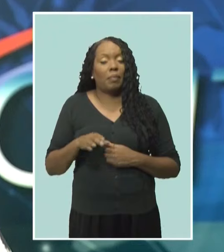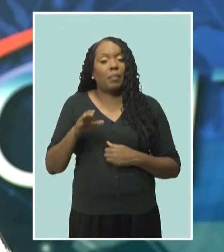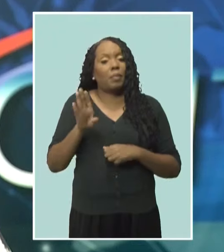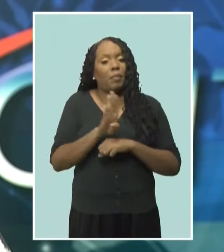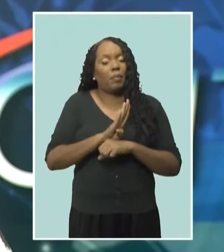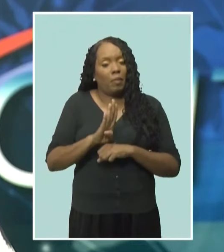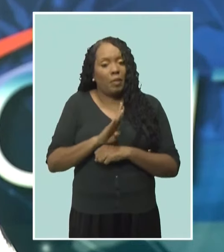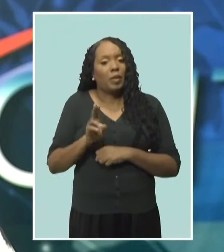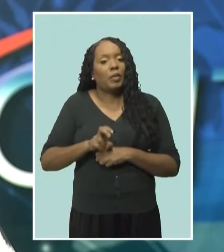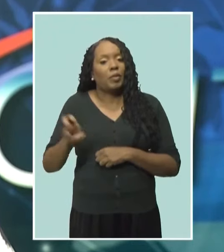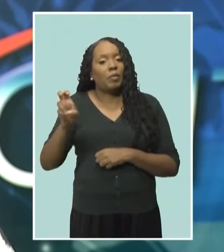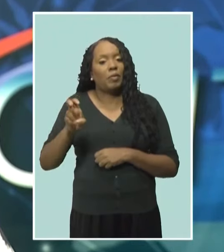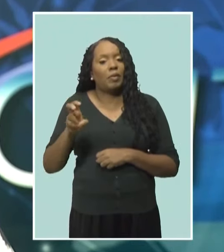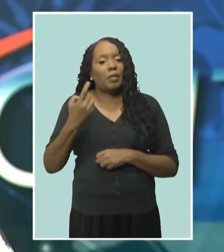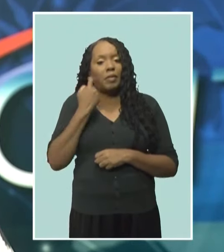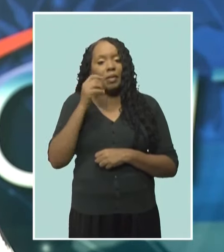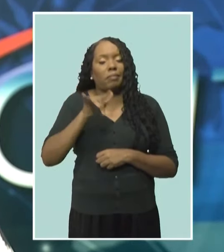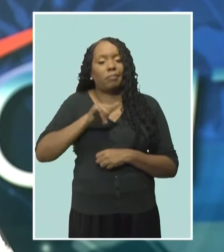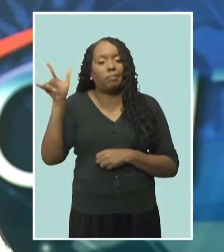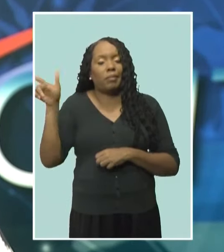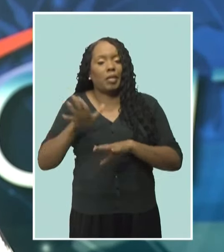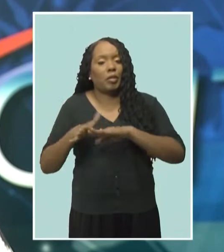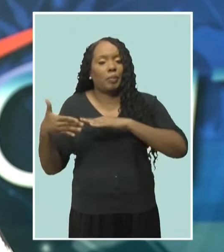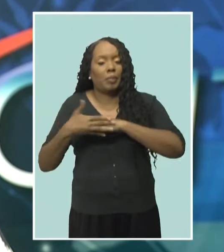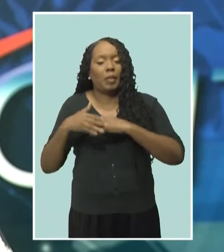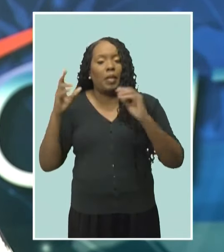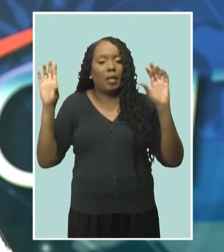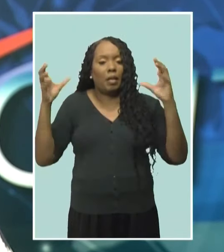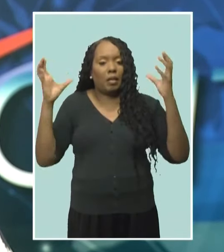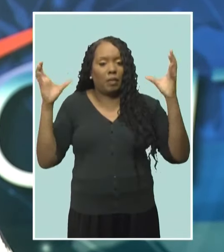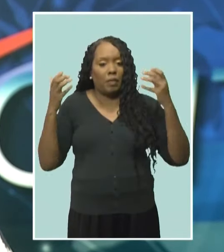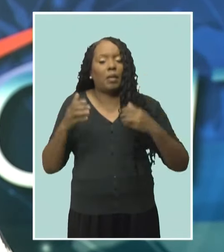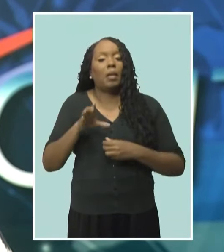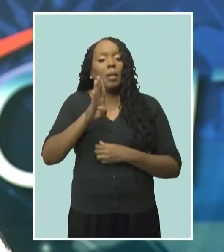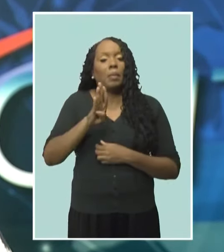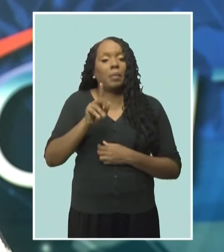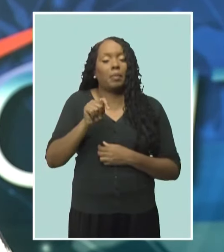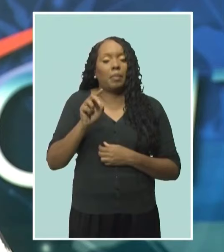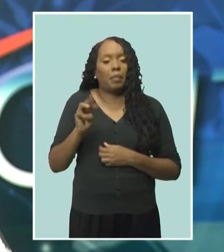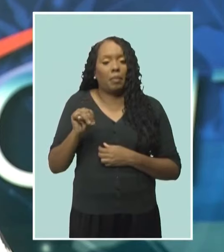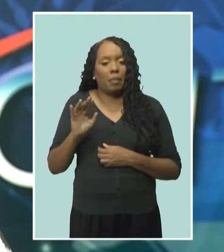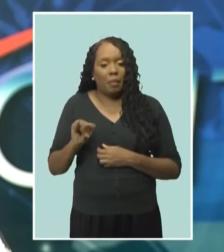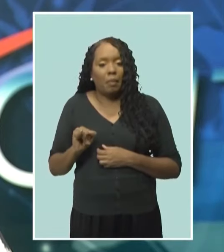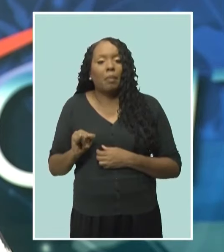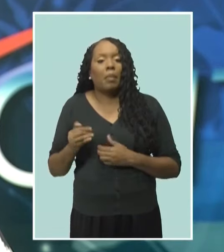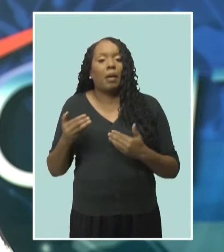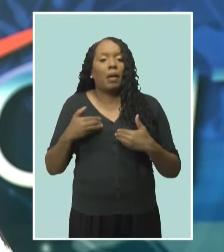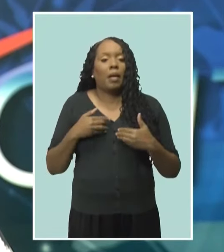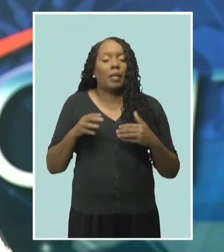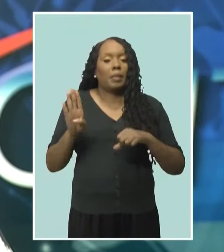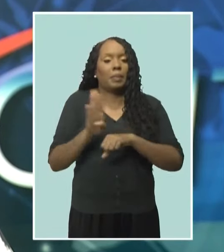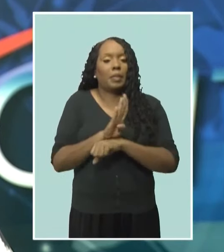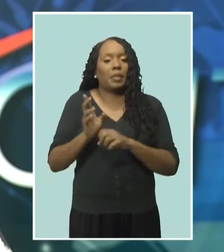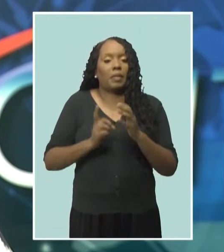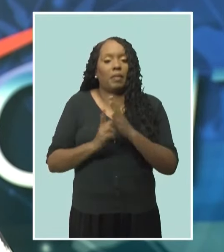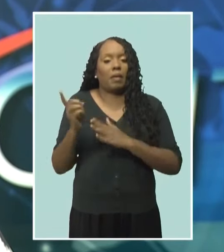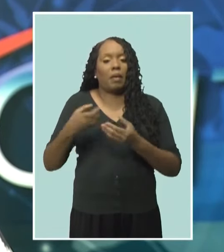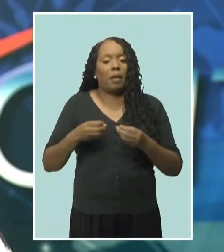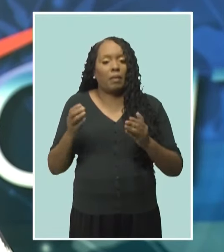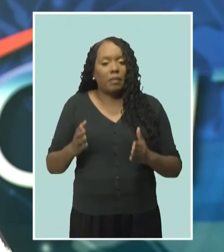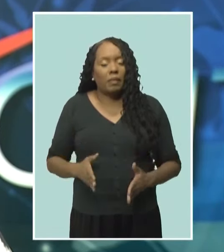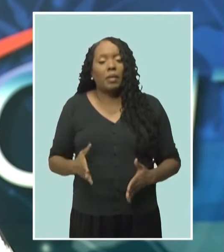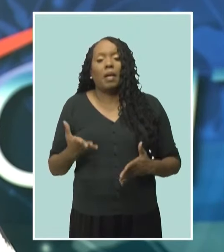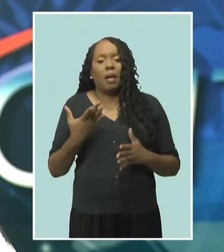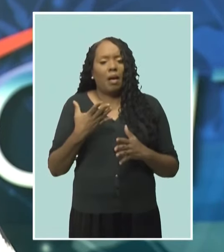Jamaica Carnival. The Barbados Tourism Marketing Incorporated, through its business development officer, Harriet Smith, and marketing officer,